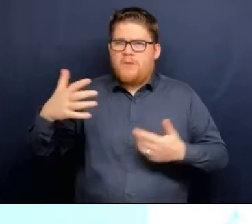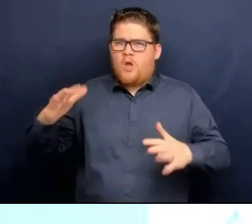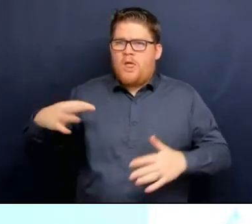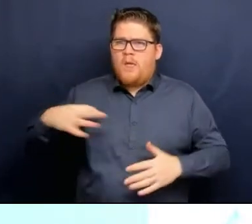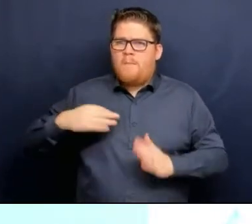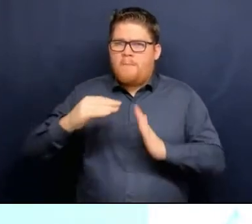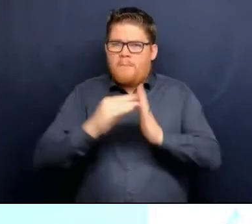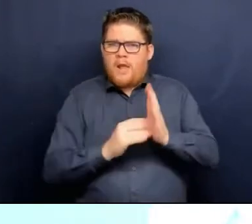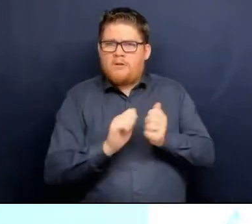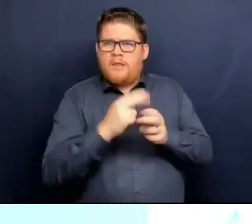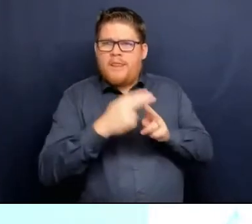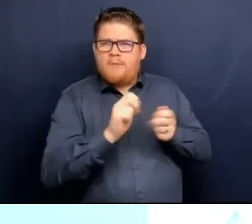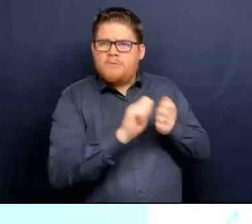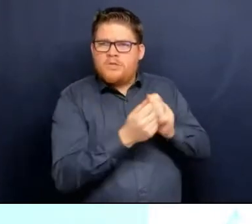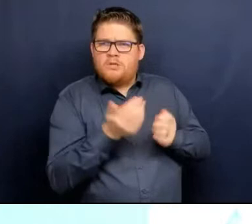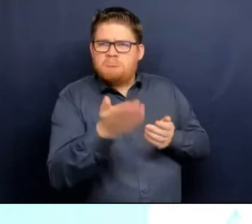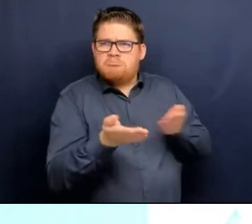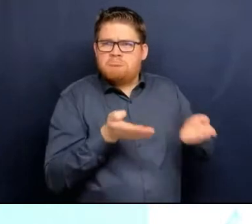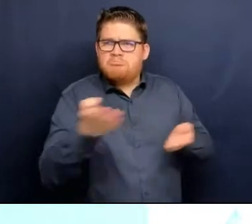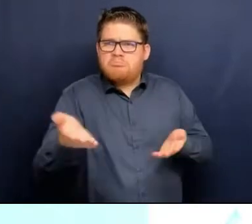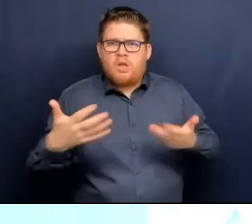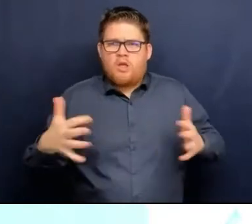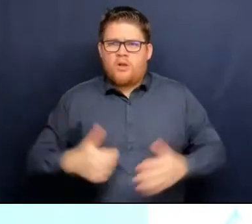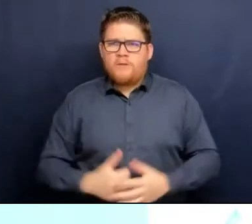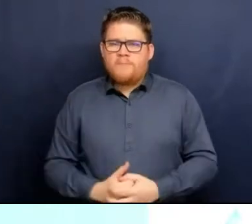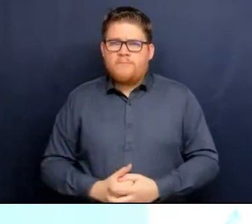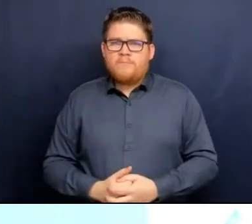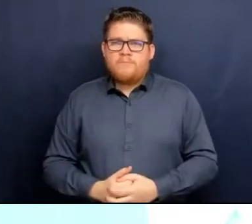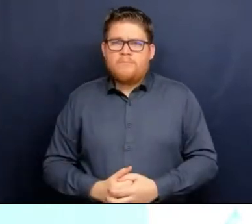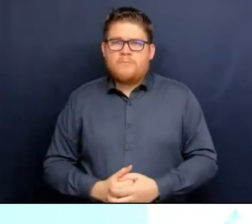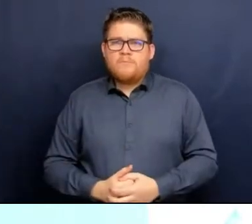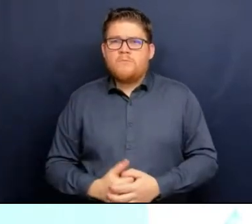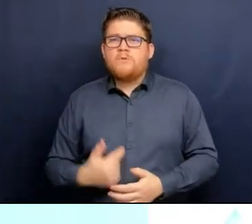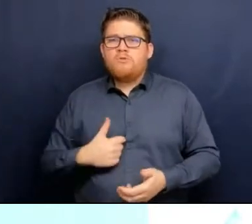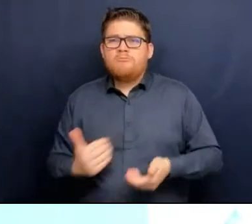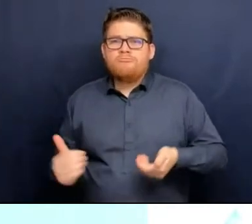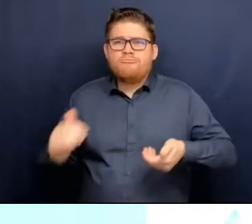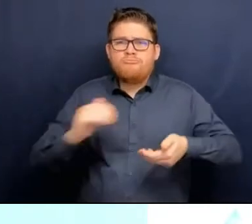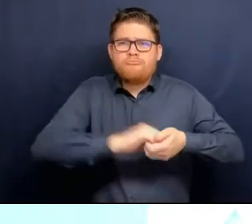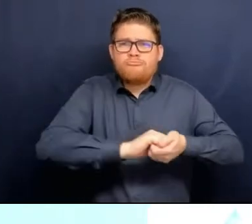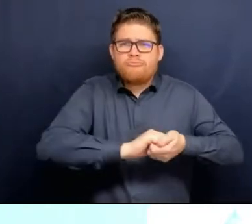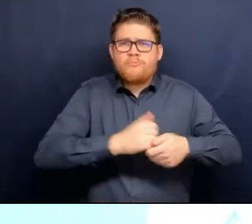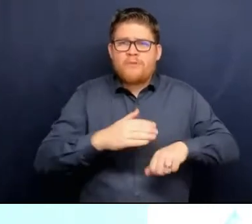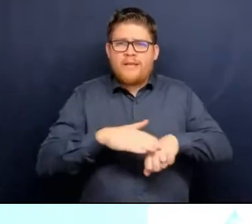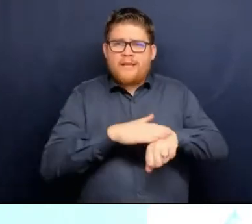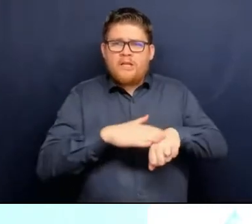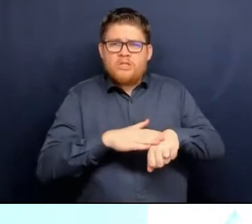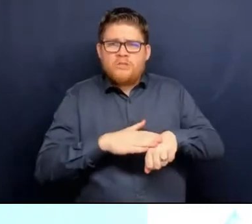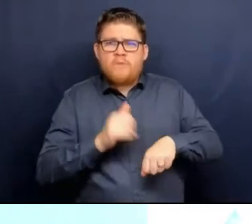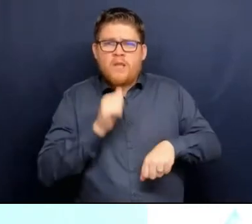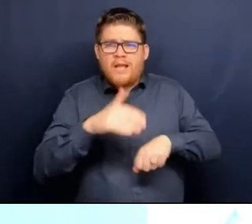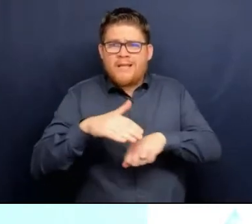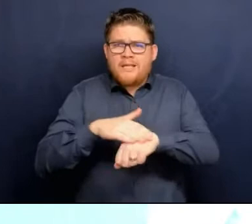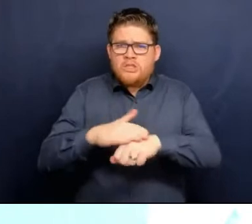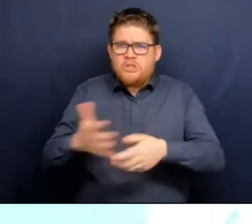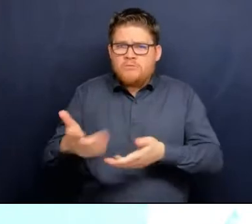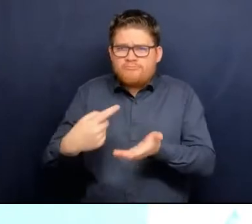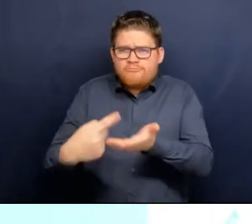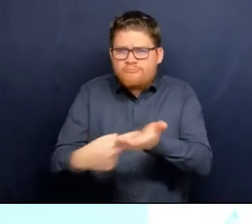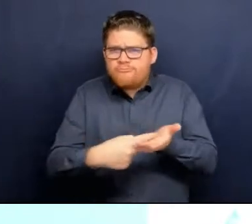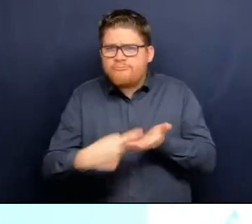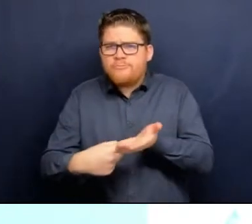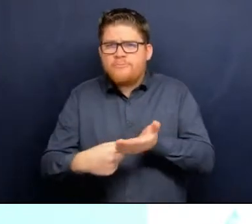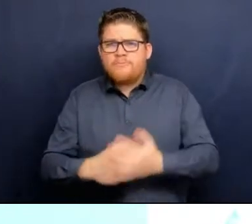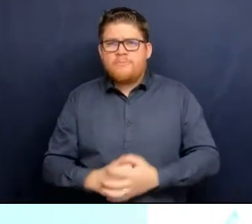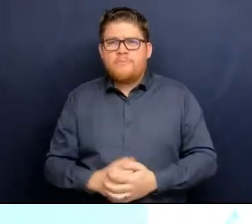non-Indigenous peoples. There's not a expectation that there will be a raft of name changes, but if that's the will of the community, I think